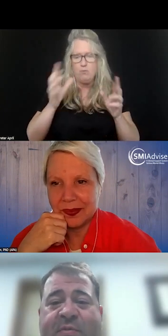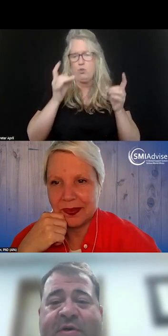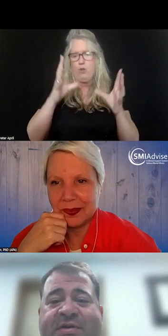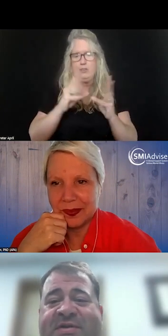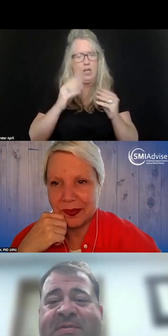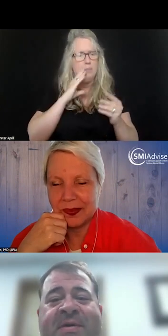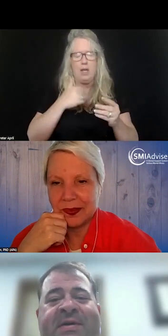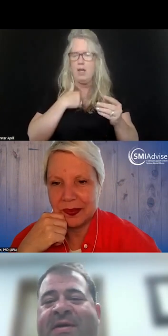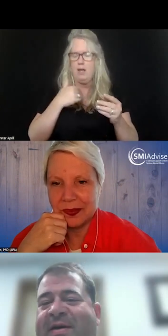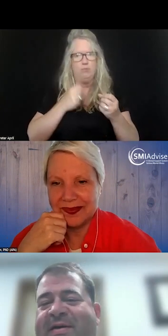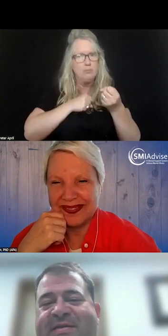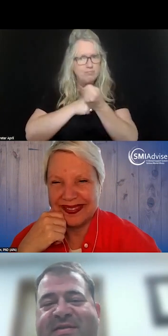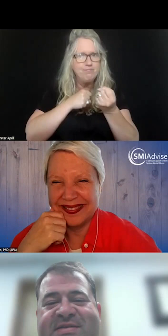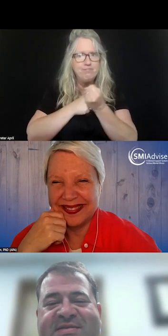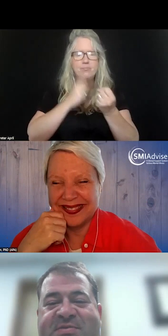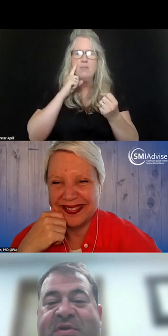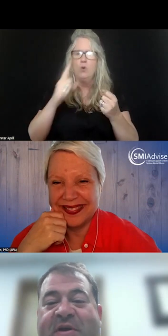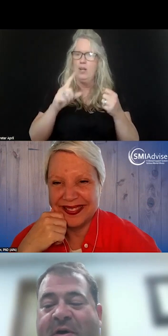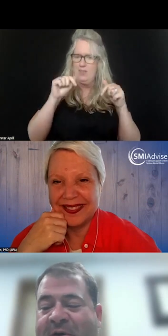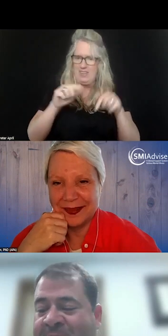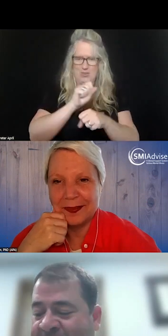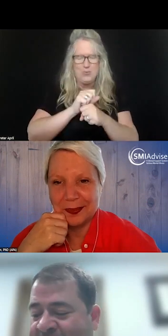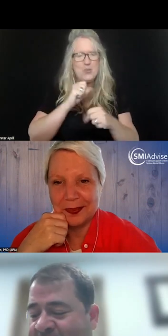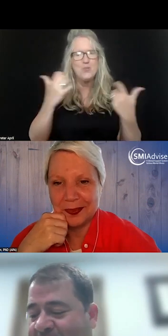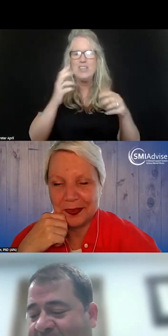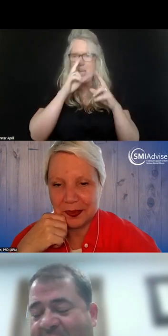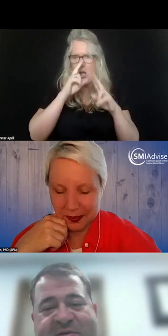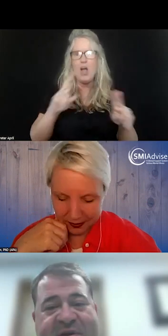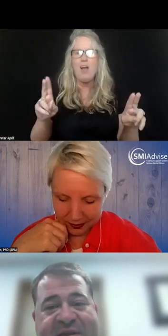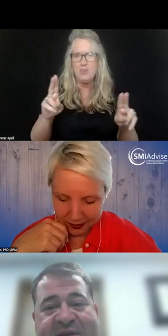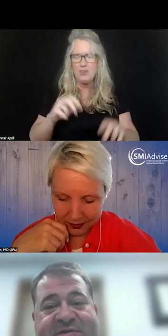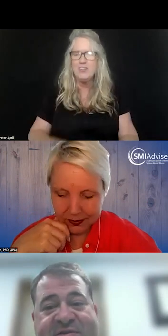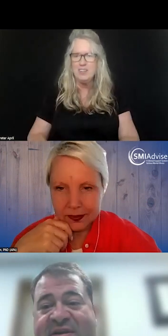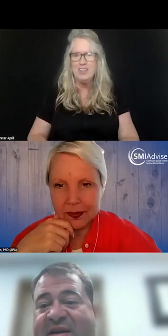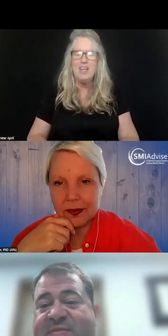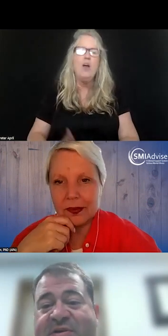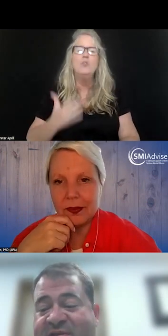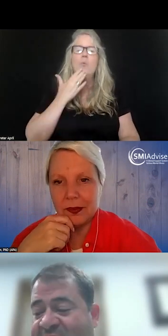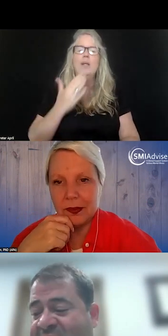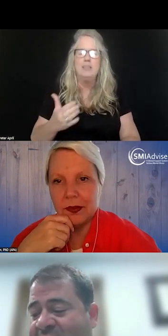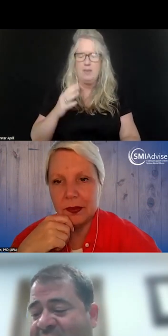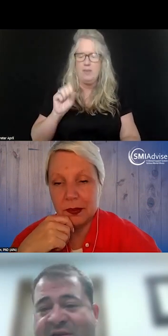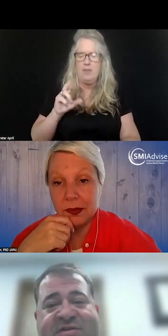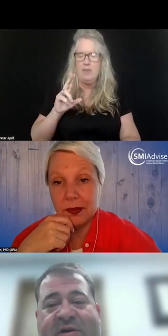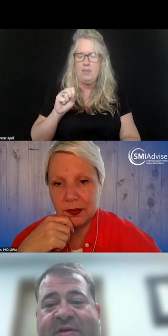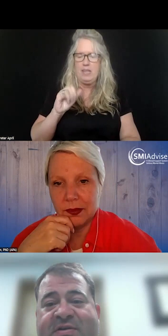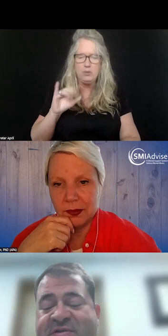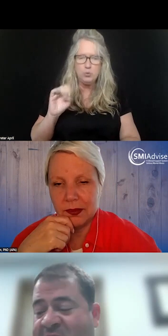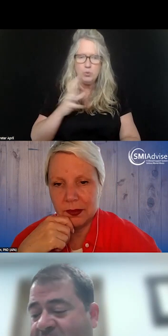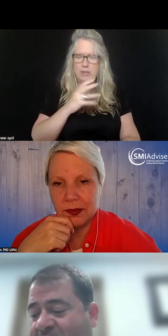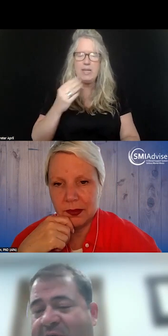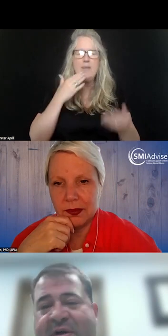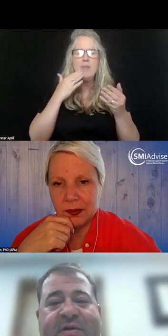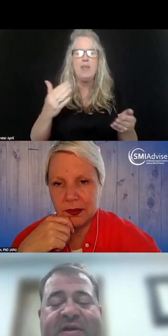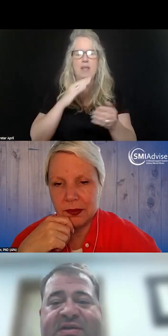fan of the work, so this is really an honor. I also wanted to thank Susie, SPRC, and just all those